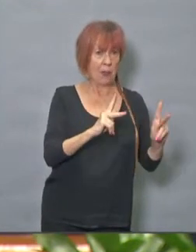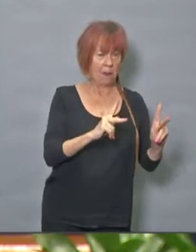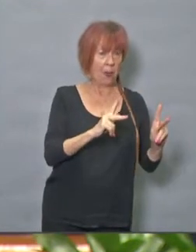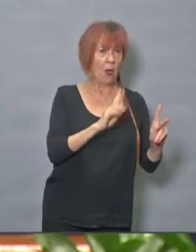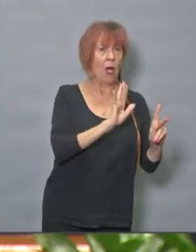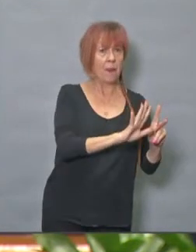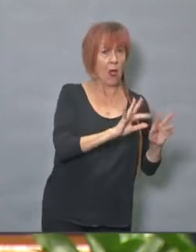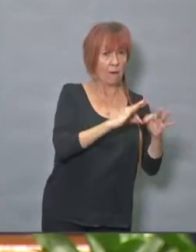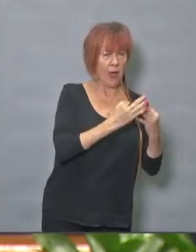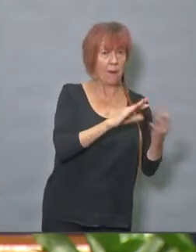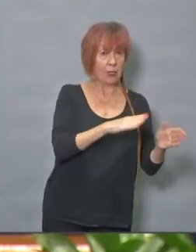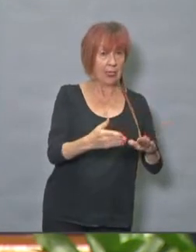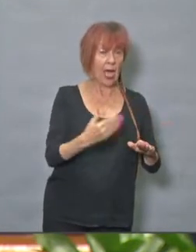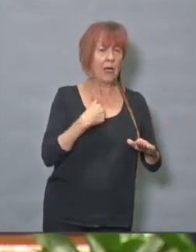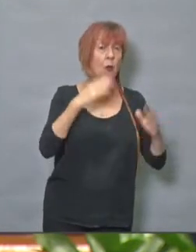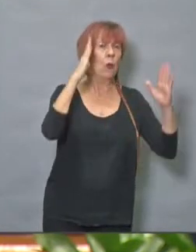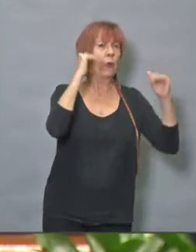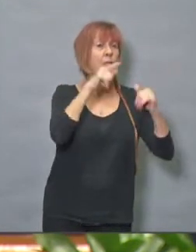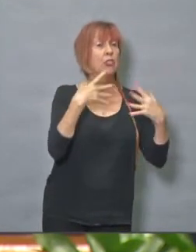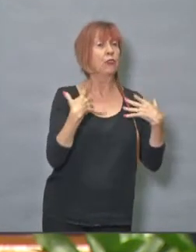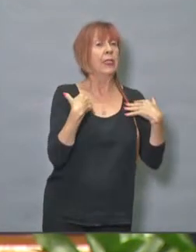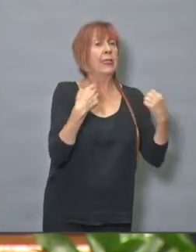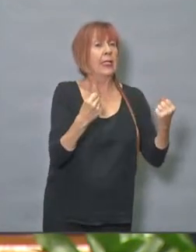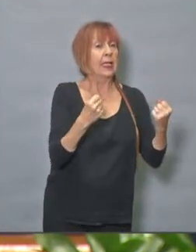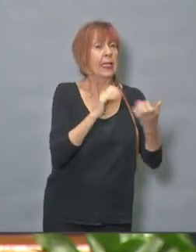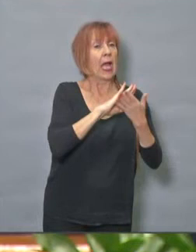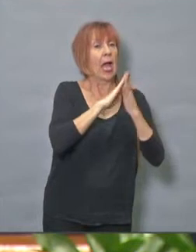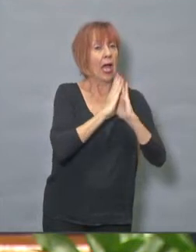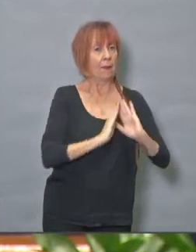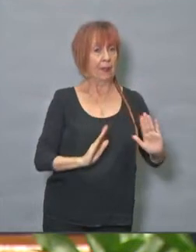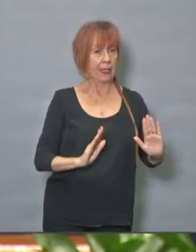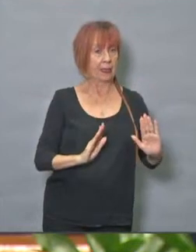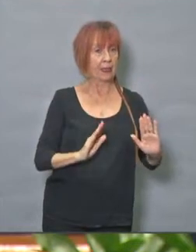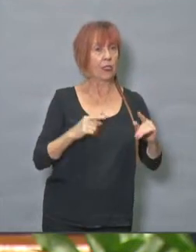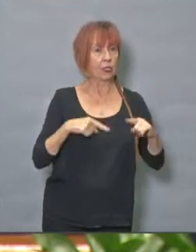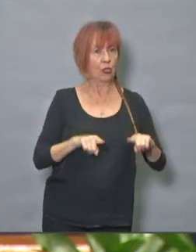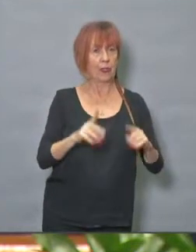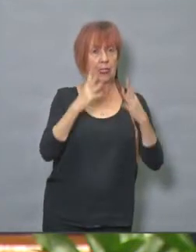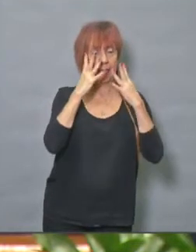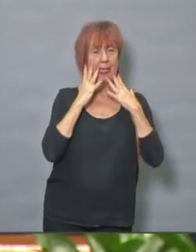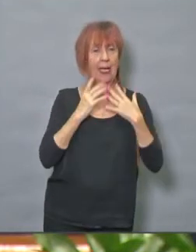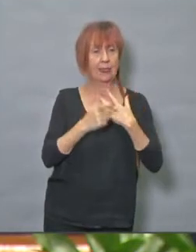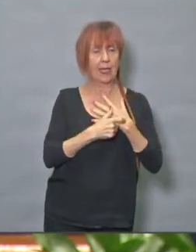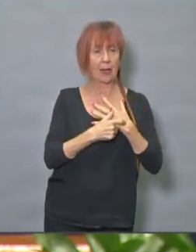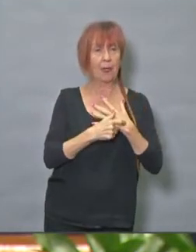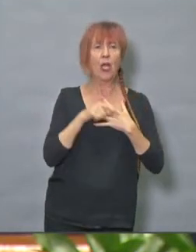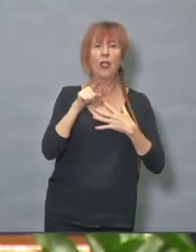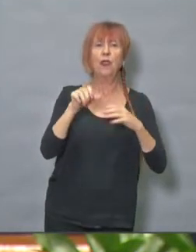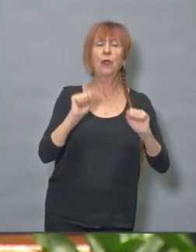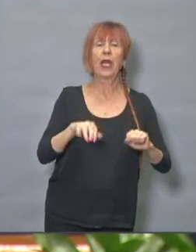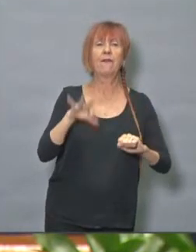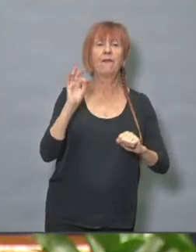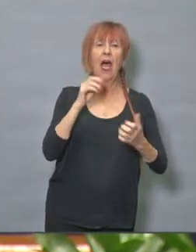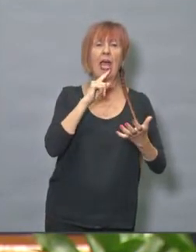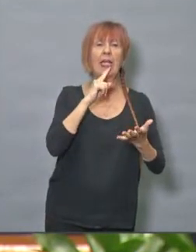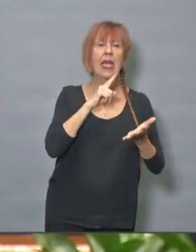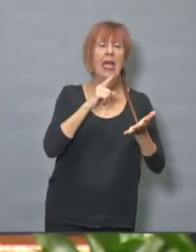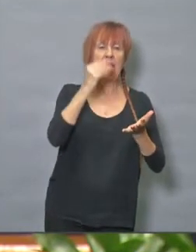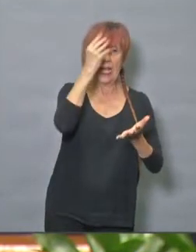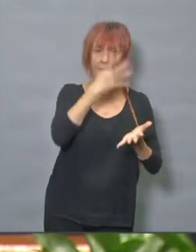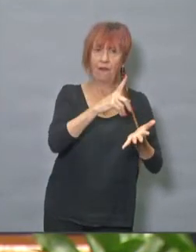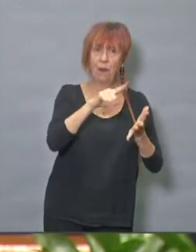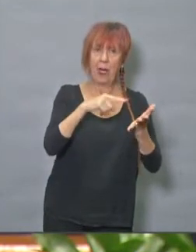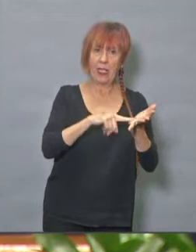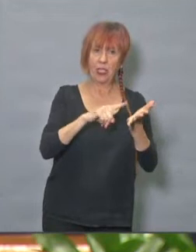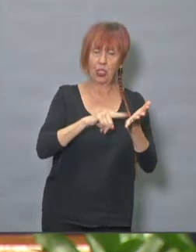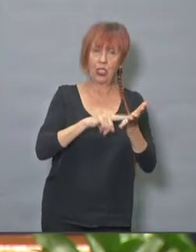and peace during this very sad time. You can find information on confirmed and suspect cases in these facilities, as